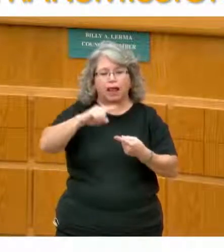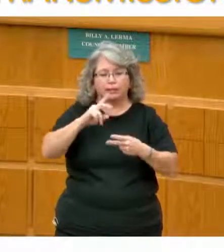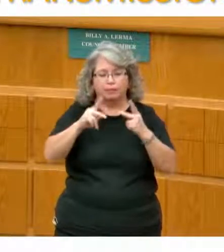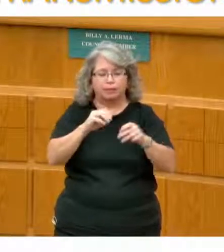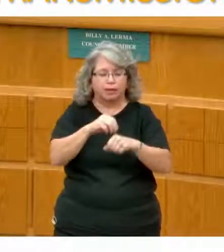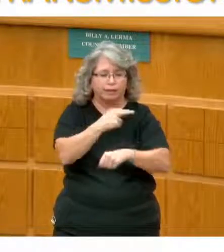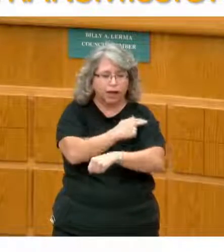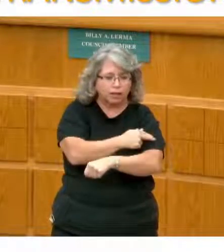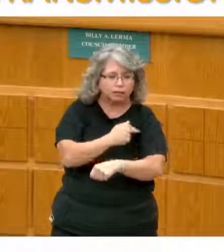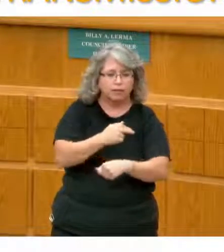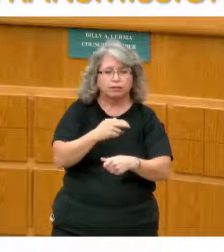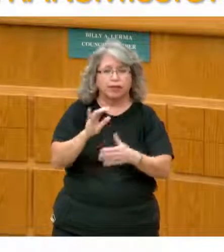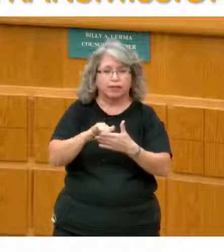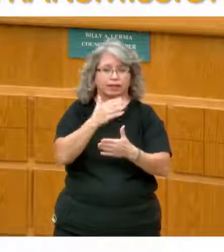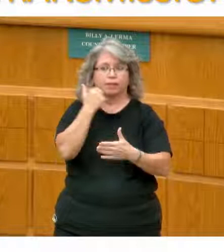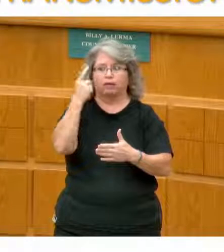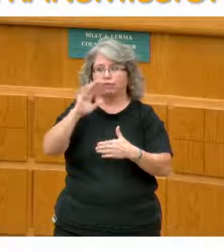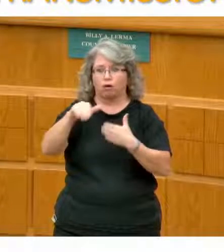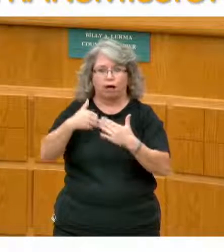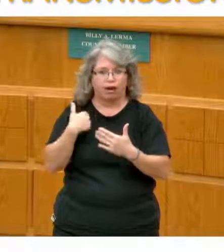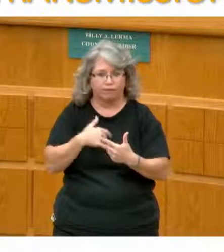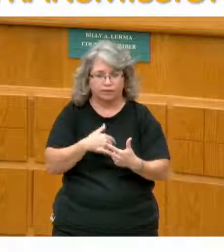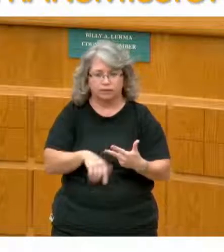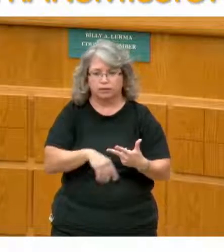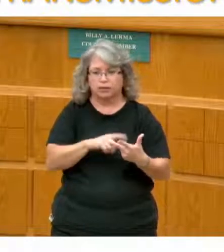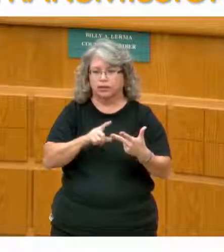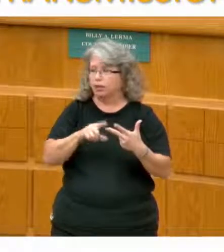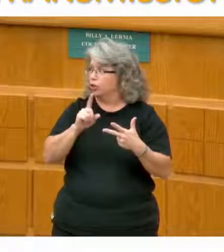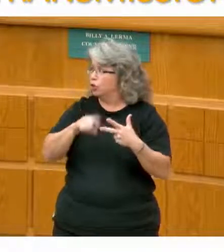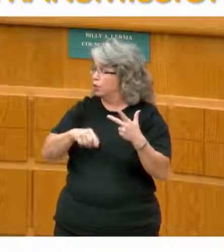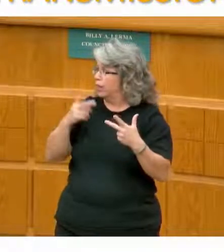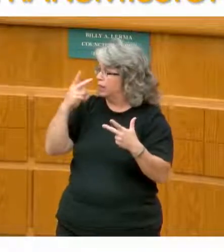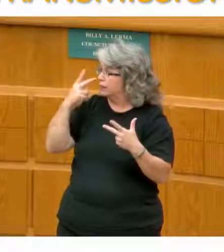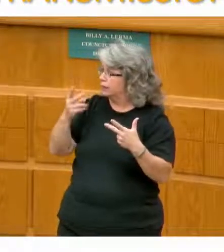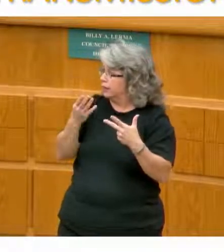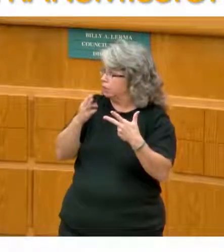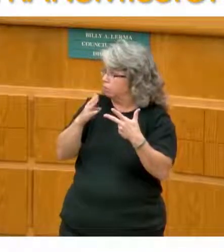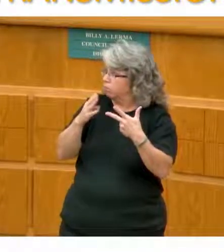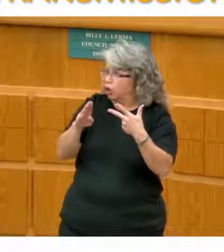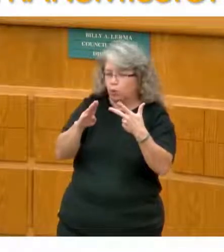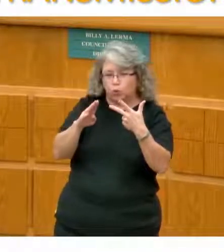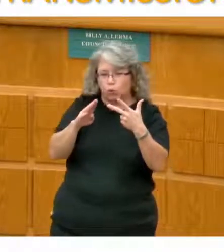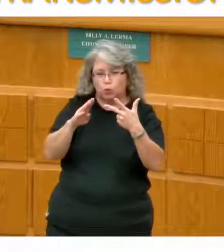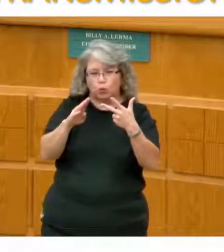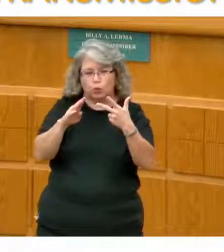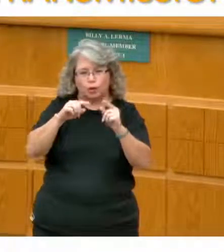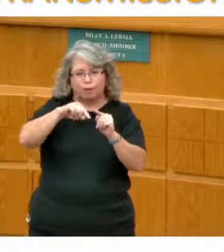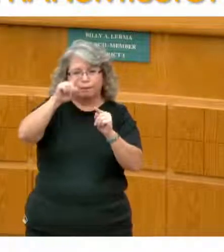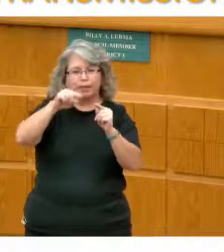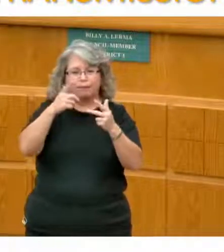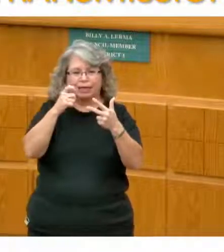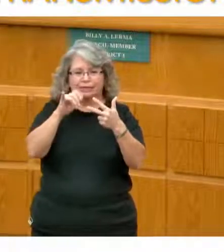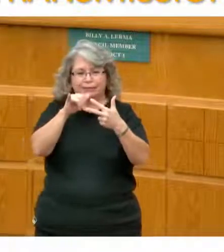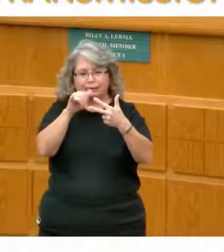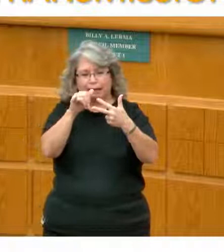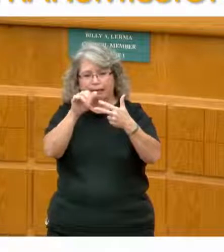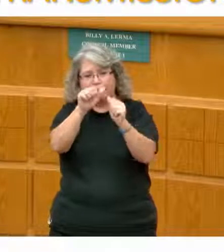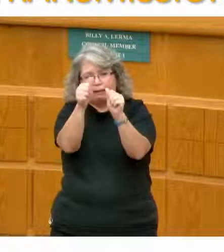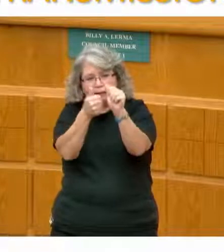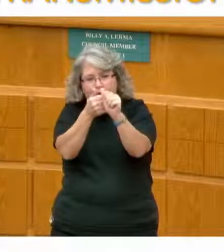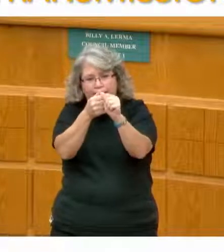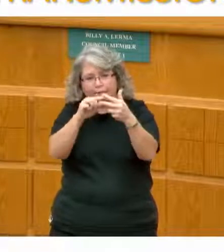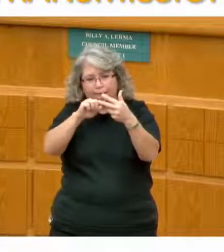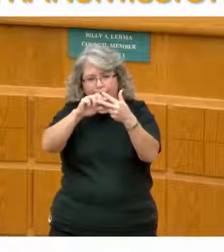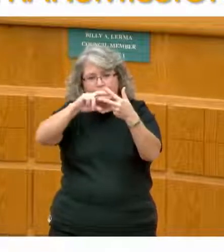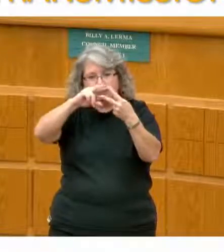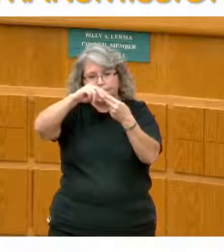and it's better for all of us. You don't see the blue scenario here because it's underneath the yellow or the orange scenario. They